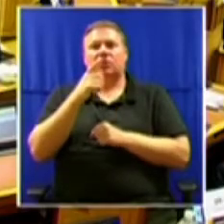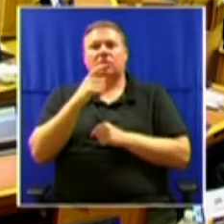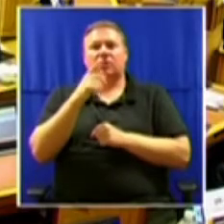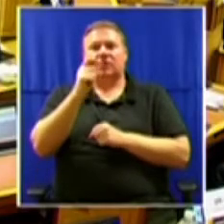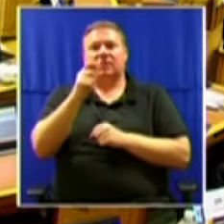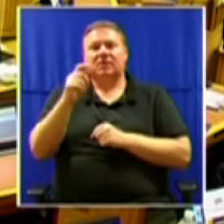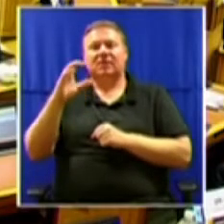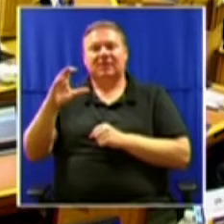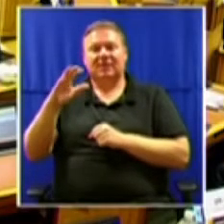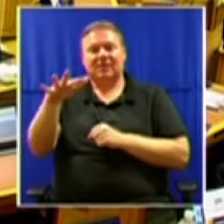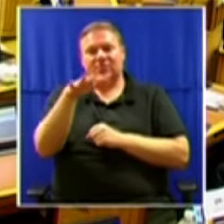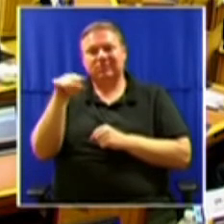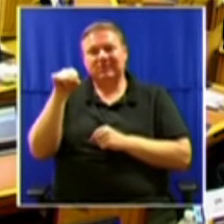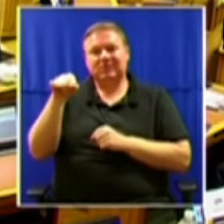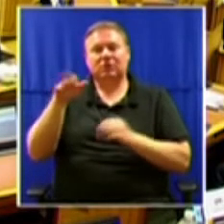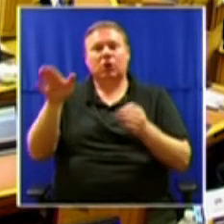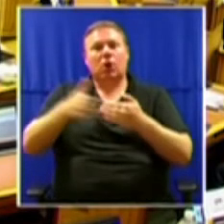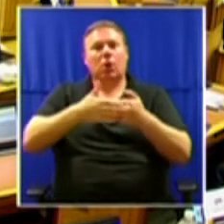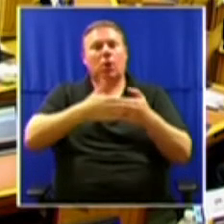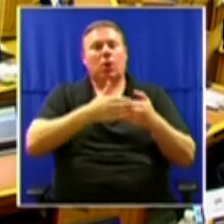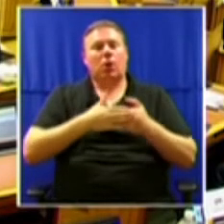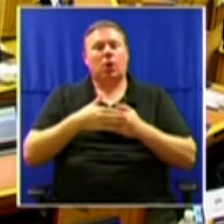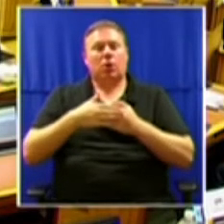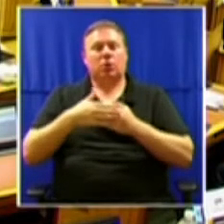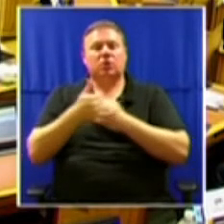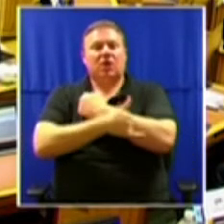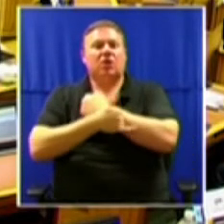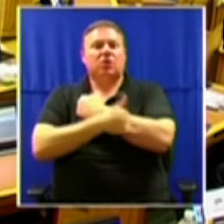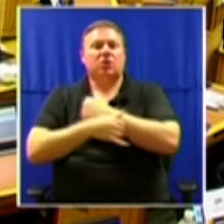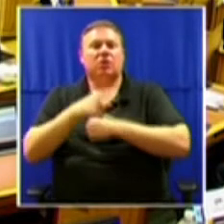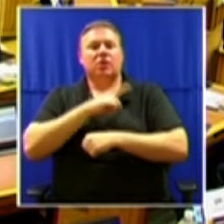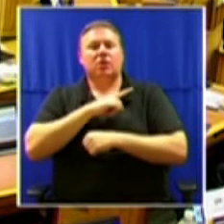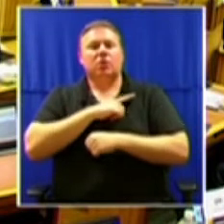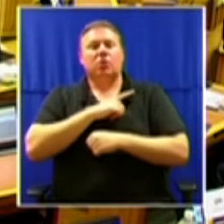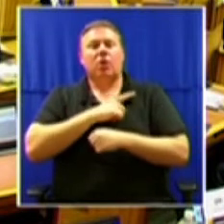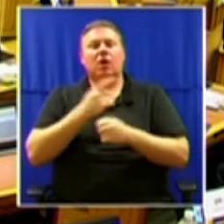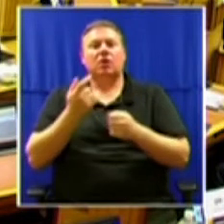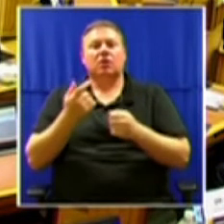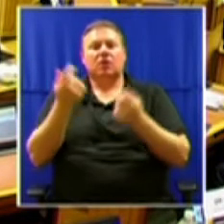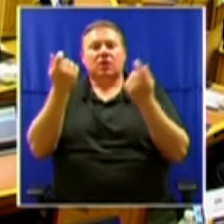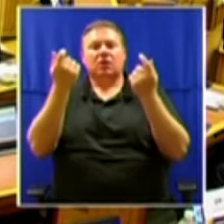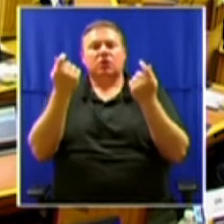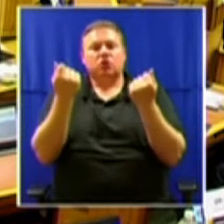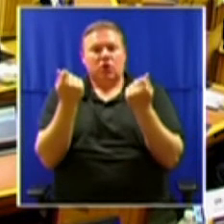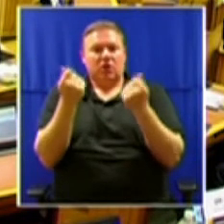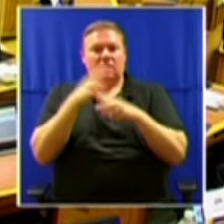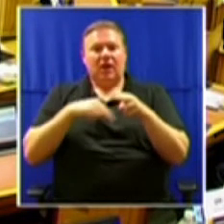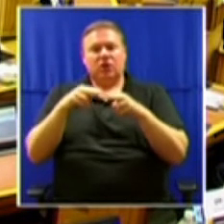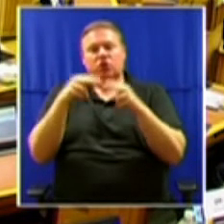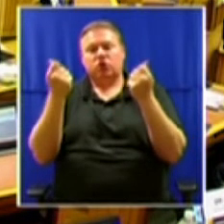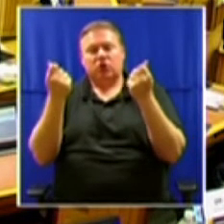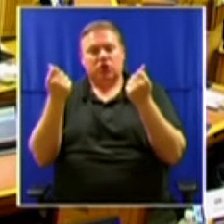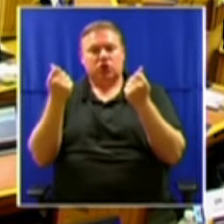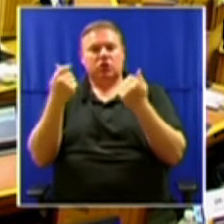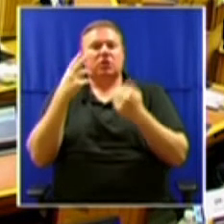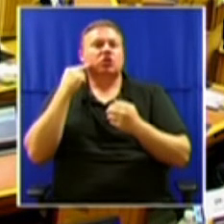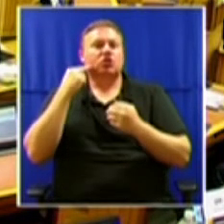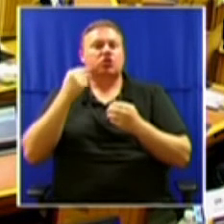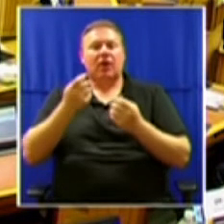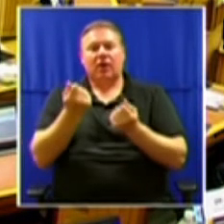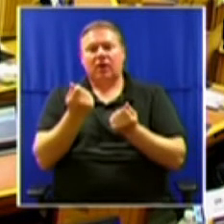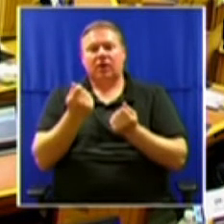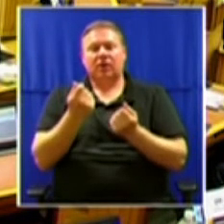throughout the country because the National Treasury was busy with austerity measures. There are Thuthuzela centres that are without